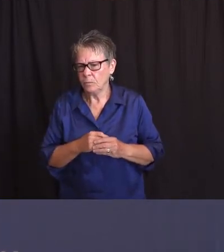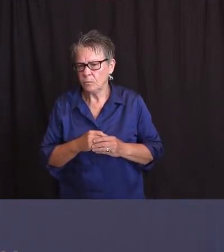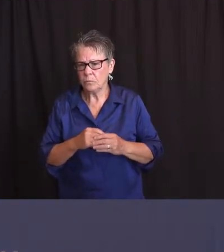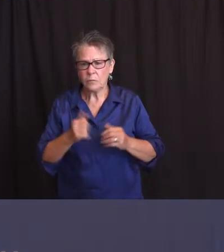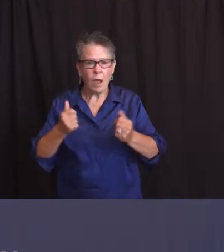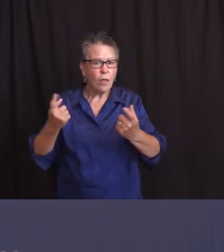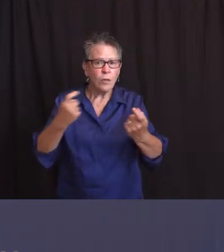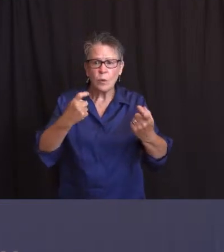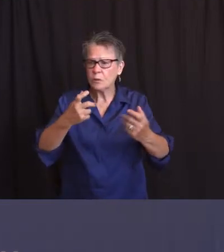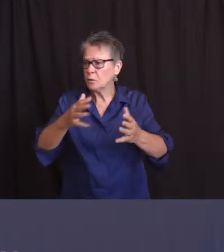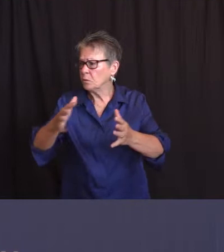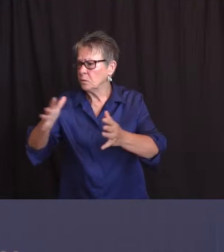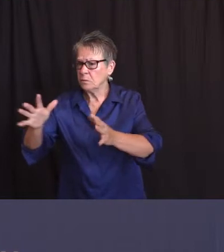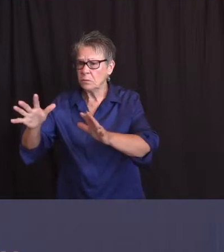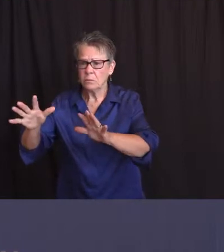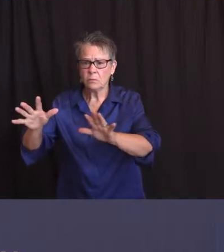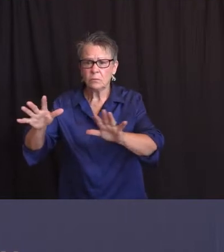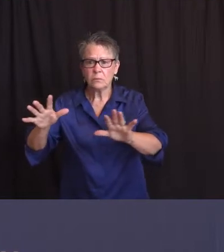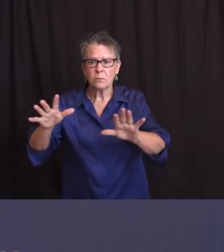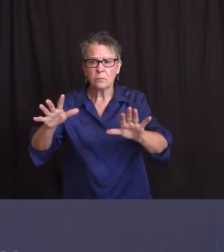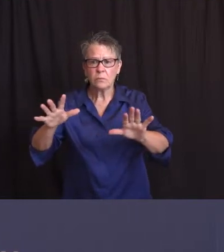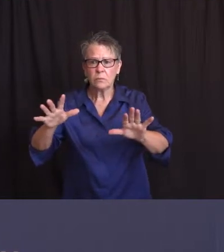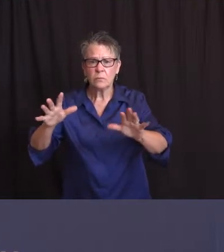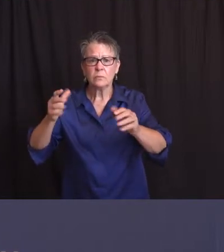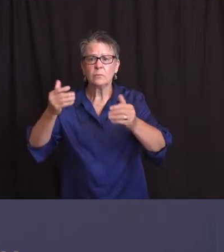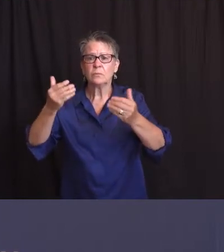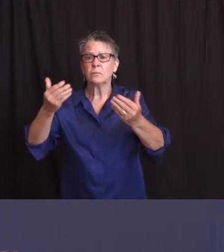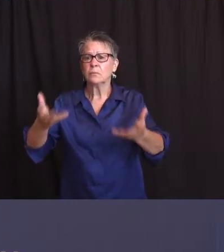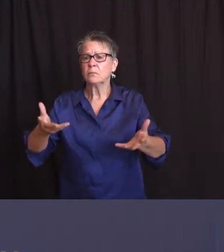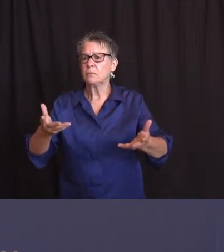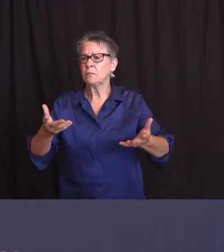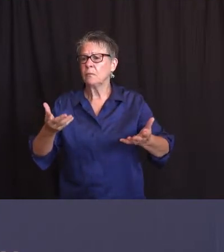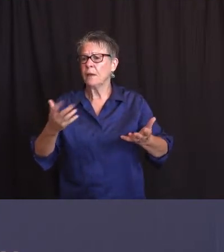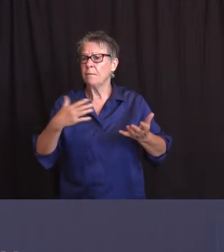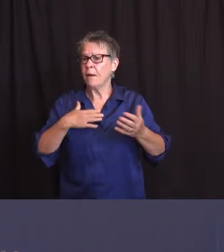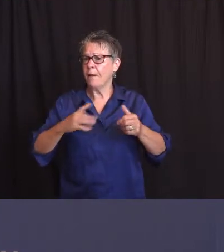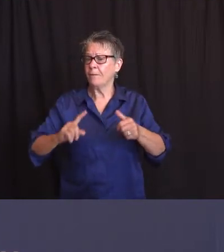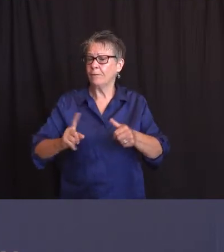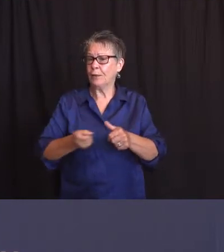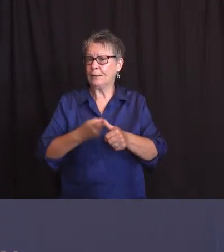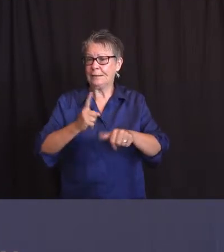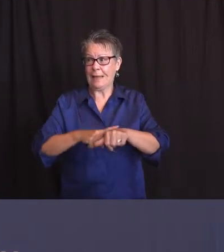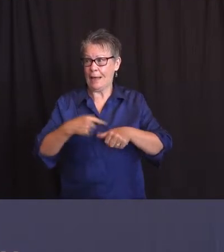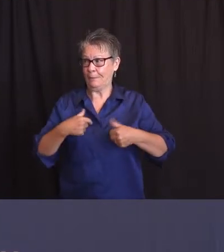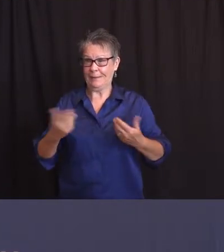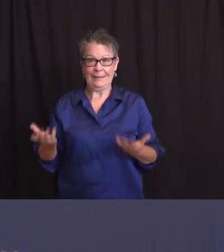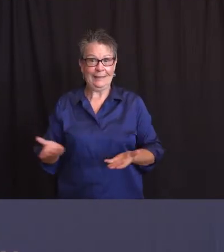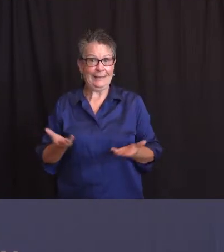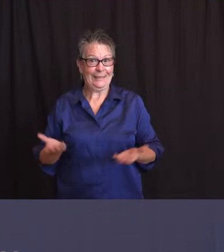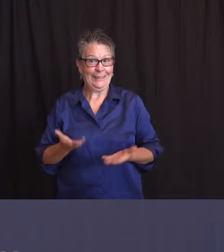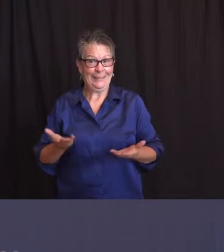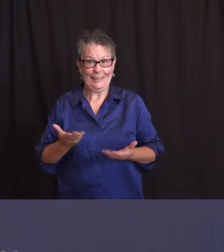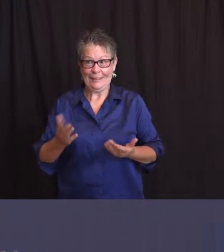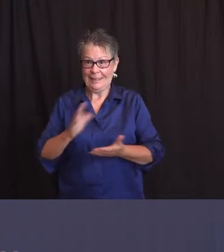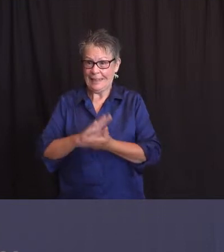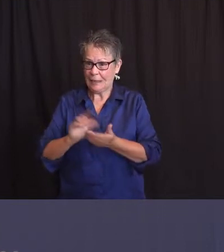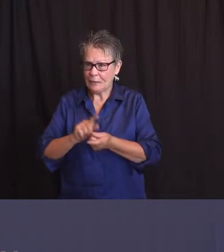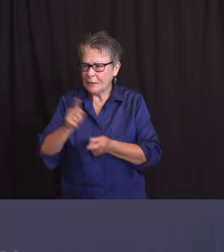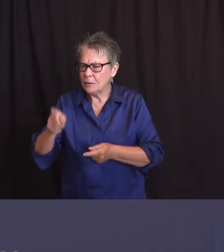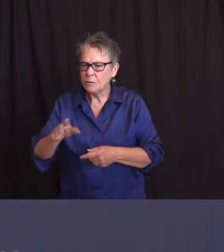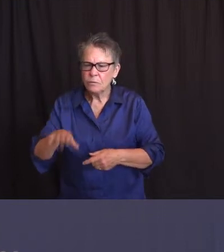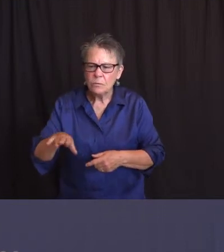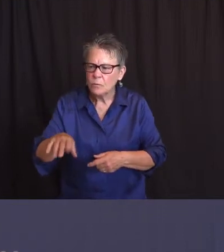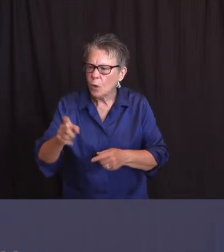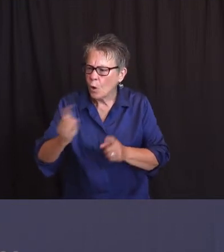You're okay. Thank you. Good afternoon. Good afternoon. This is my first time in person, so it's nice to see you. Where are you from? Up from Philly, or?